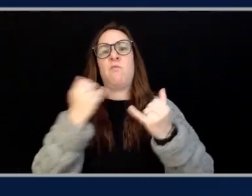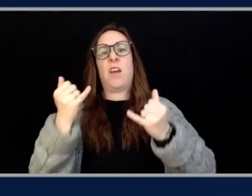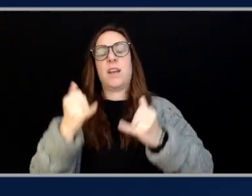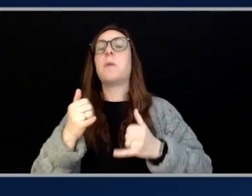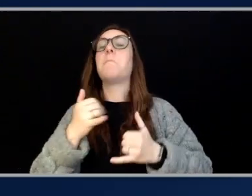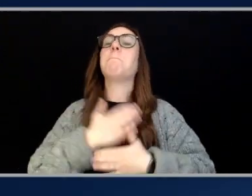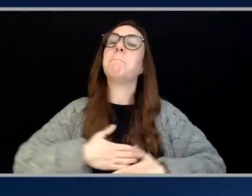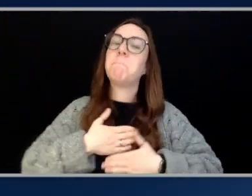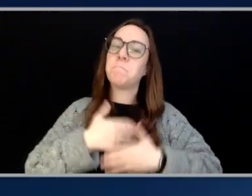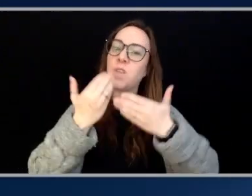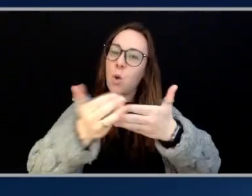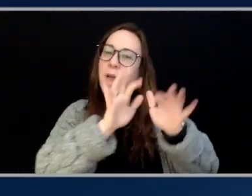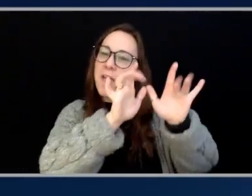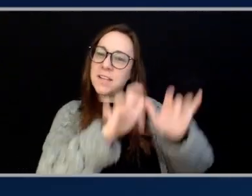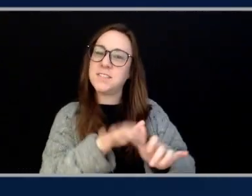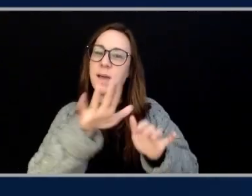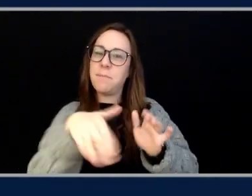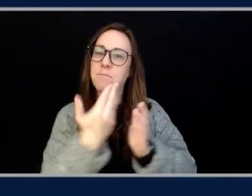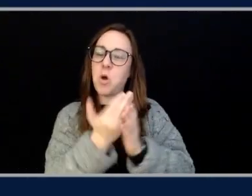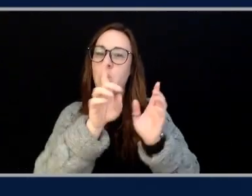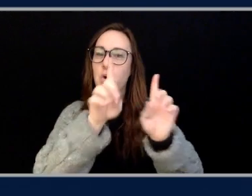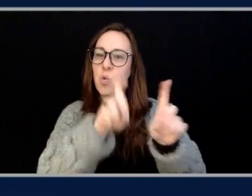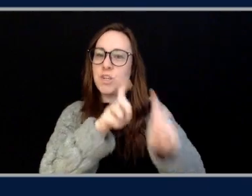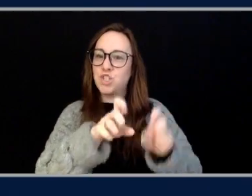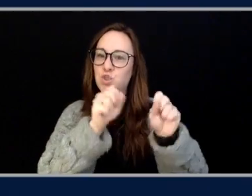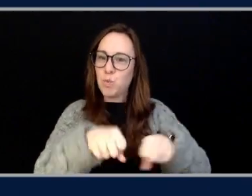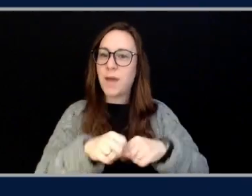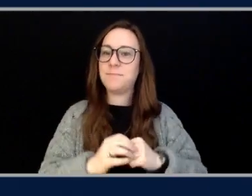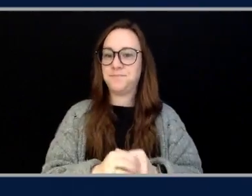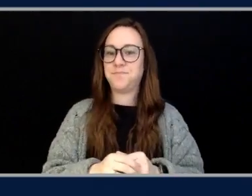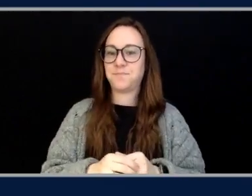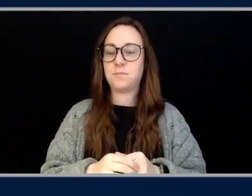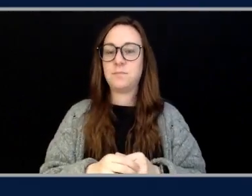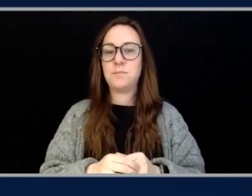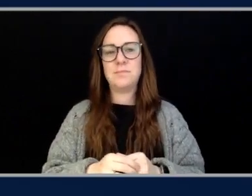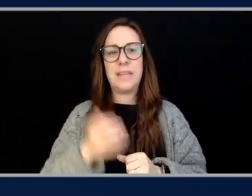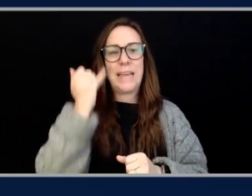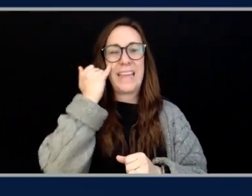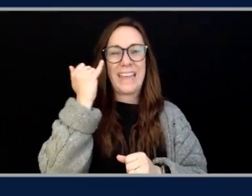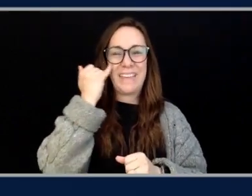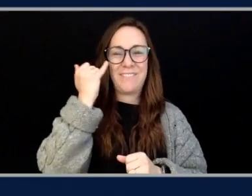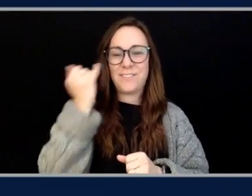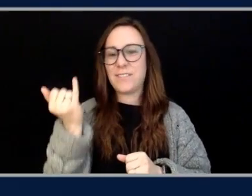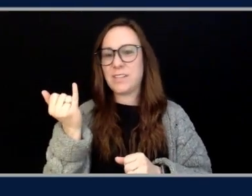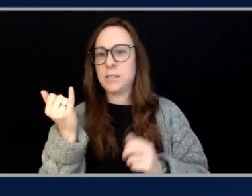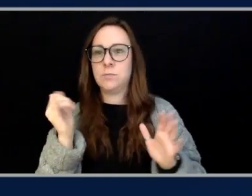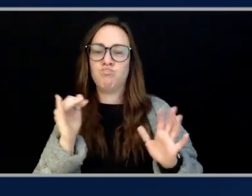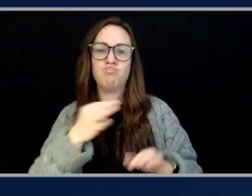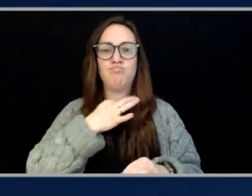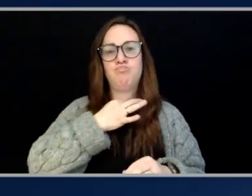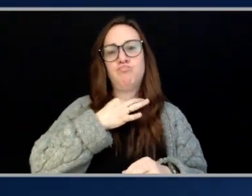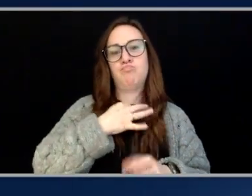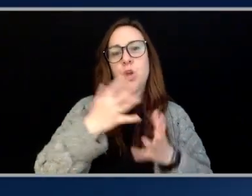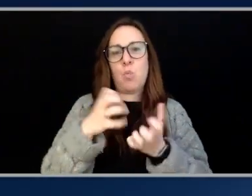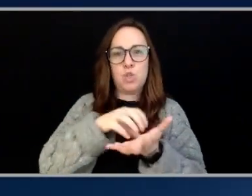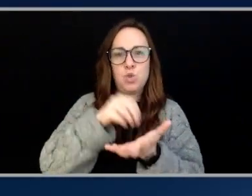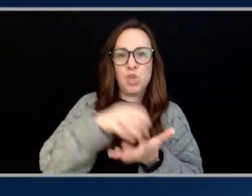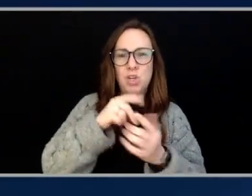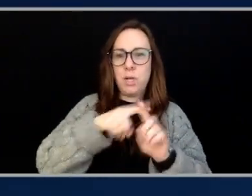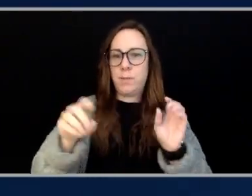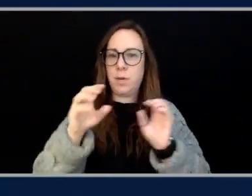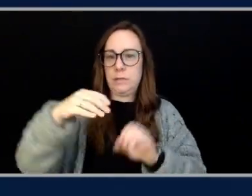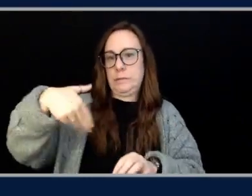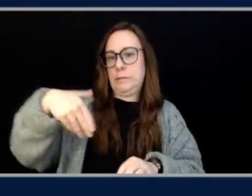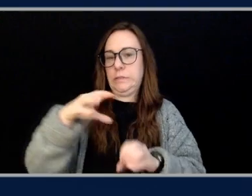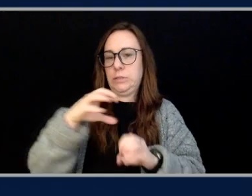free to throw them in the chat. For someone who's at that lowest level though, and has an interest in wanting to learn but doesn't have experience yet, do you